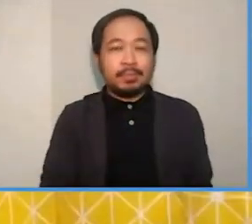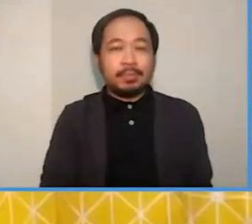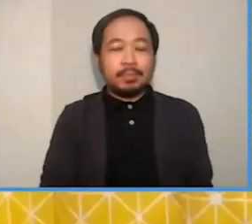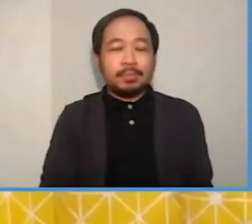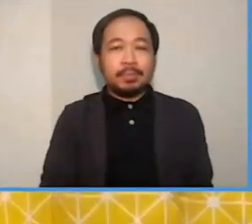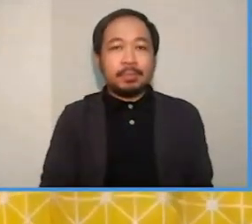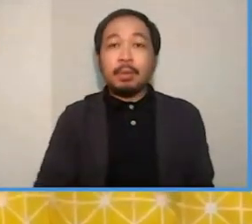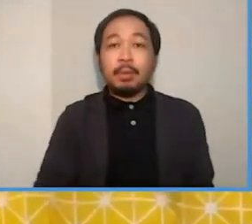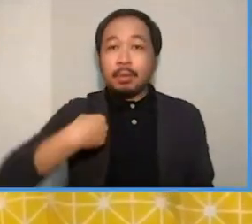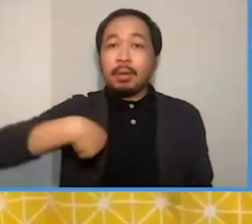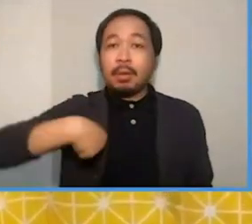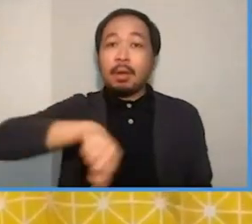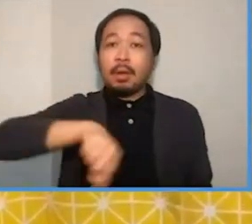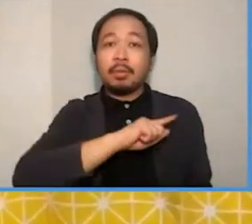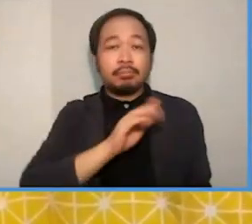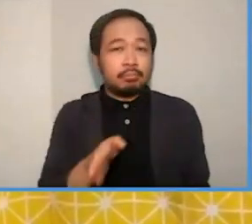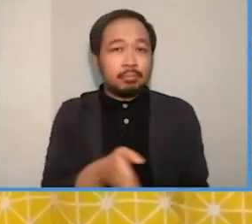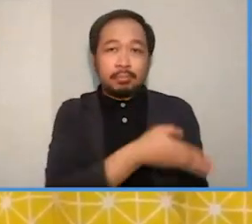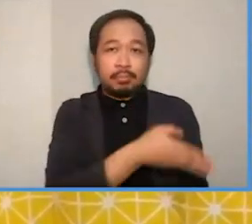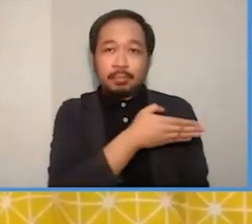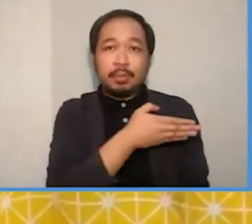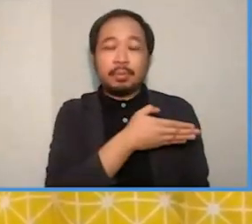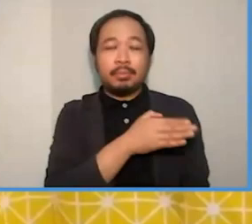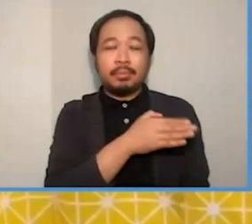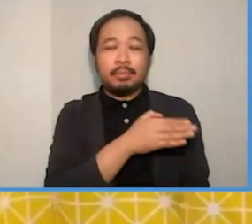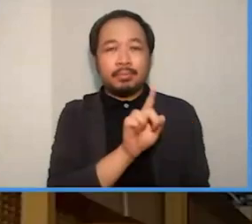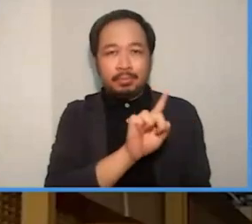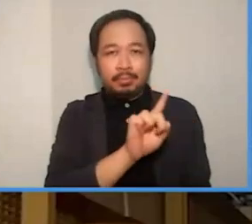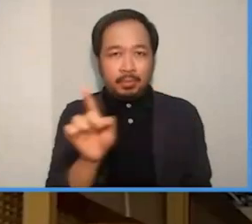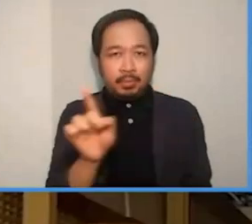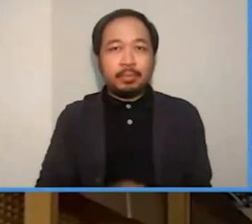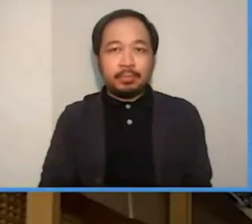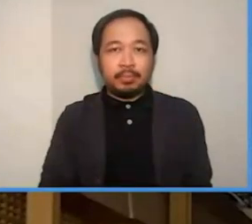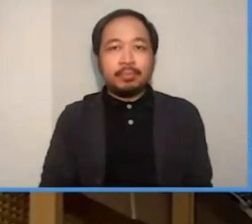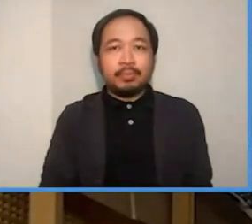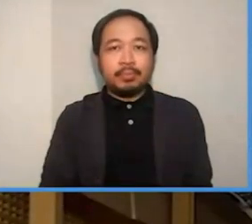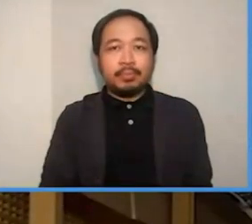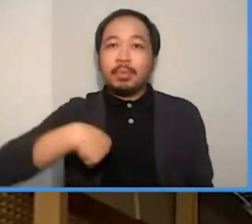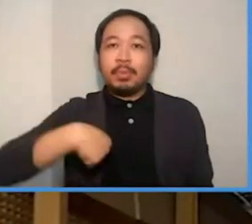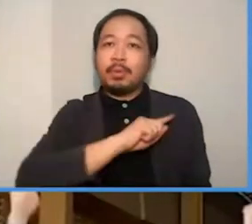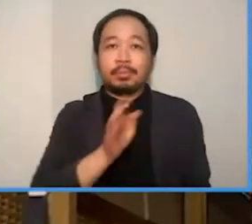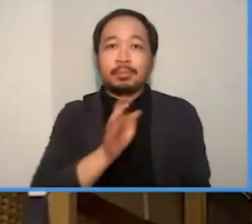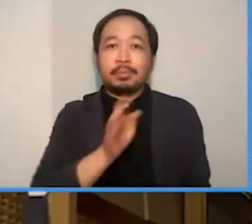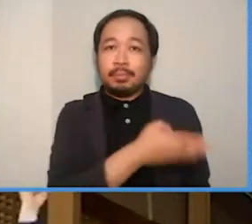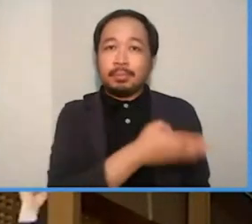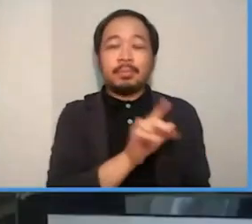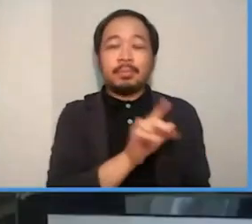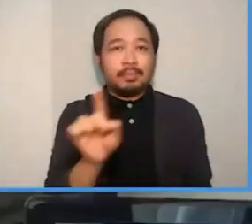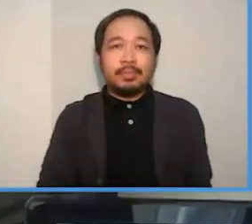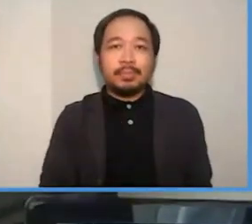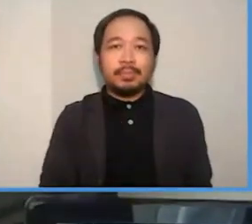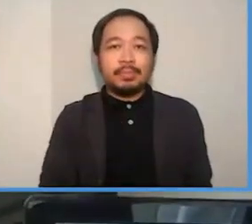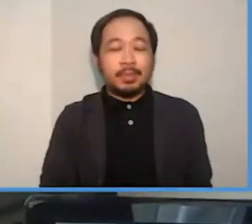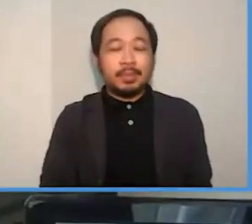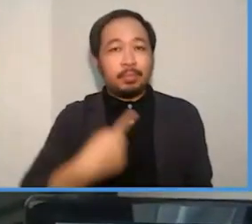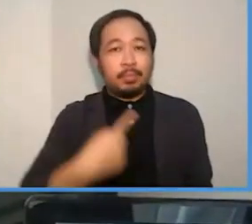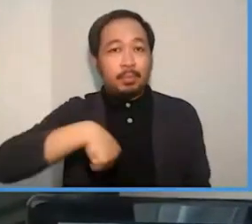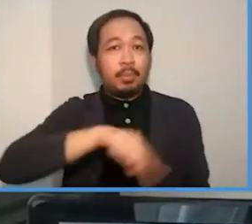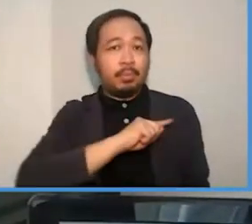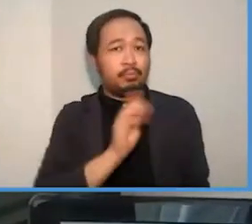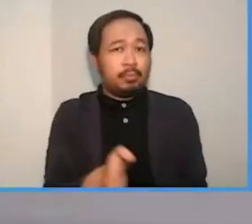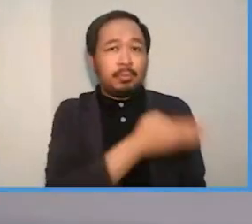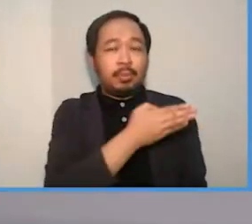behind. Let us not behind. Leave us not behind. Leave us